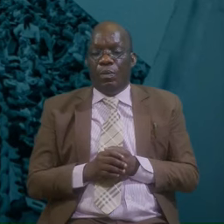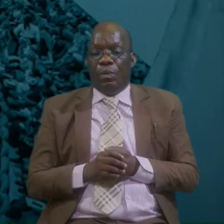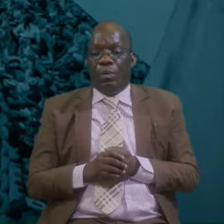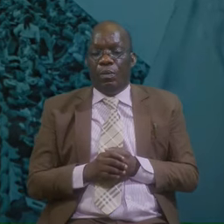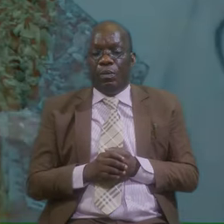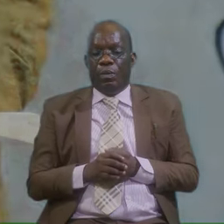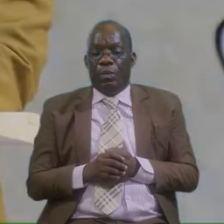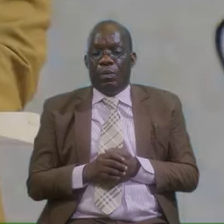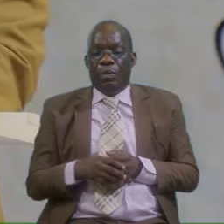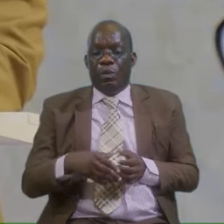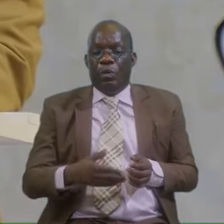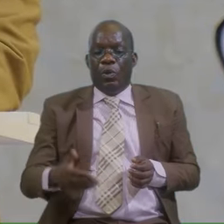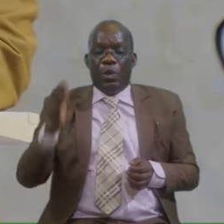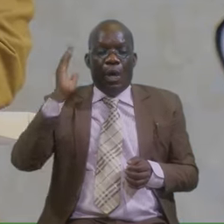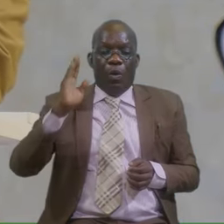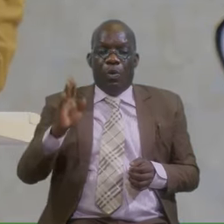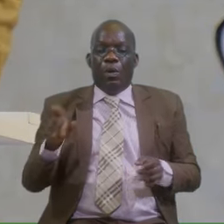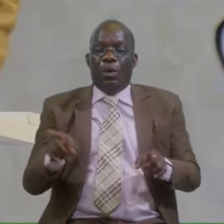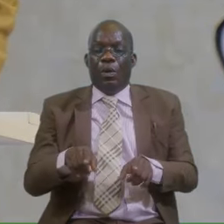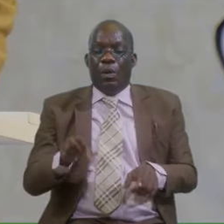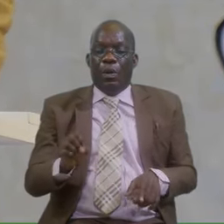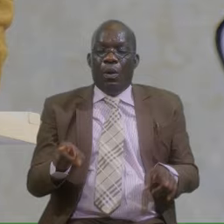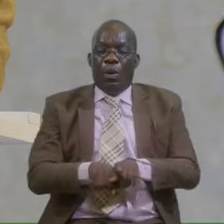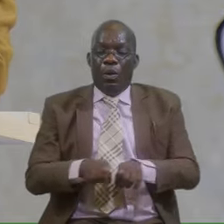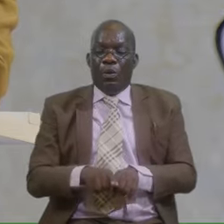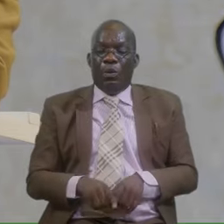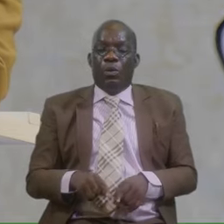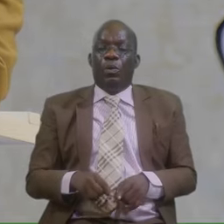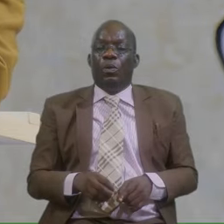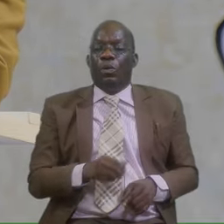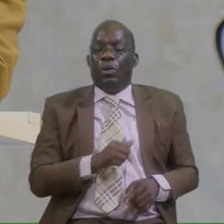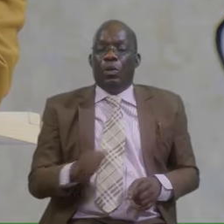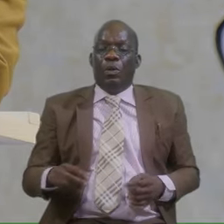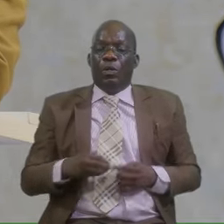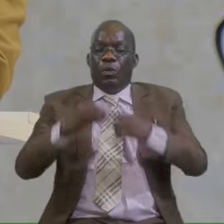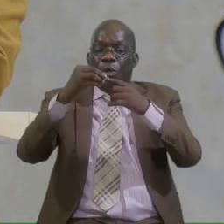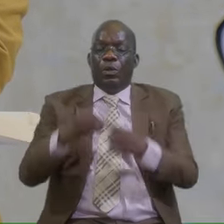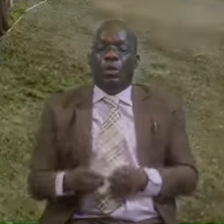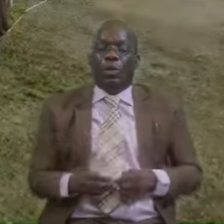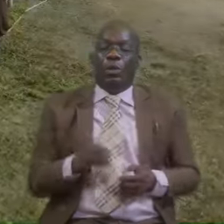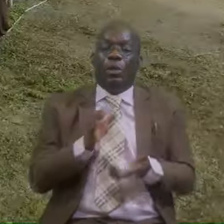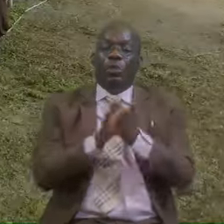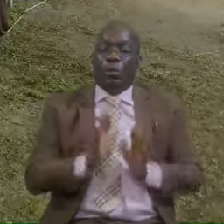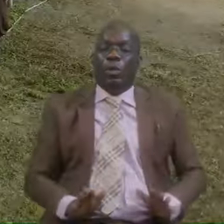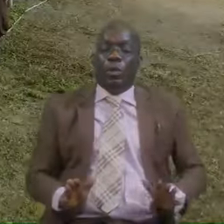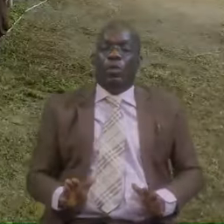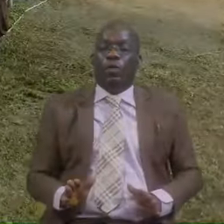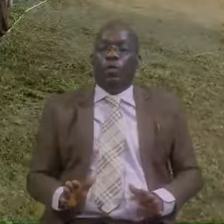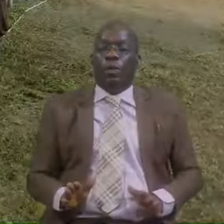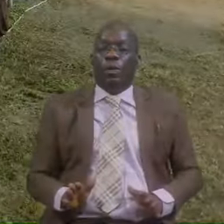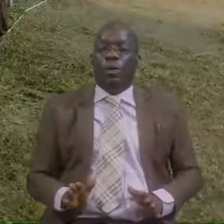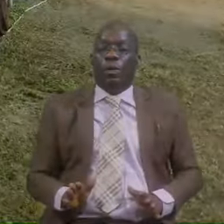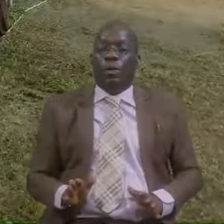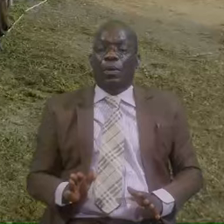There will also be a special believers banquet for all those who gave their lives to